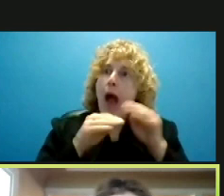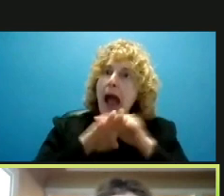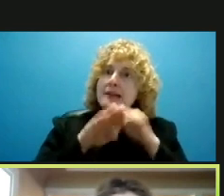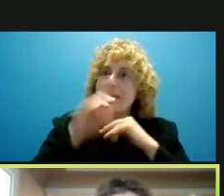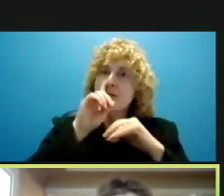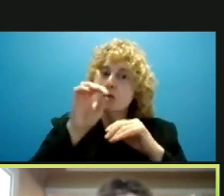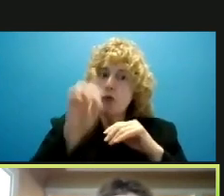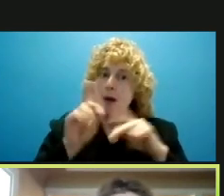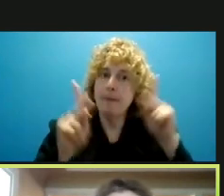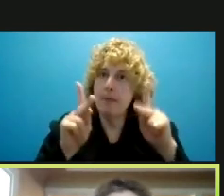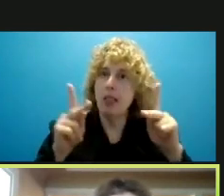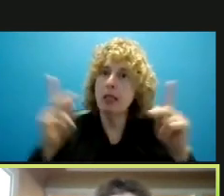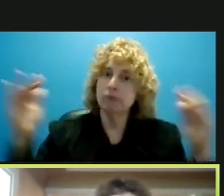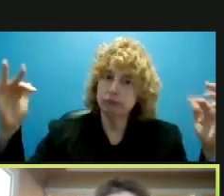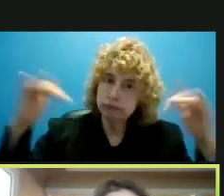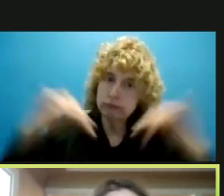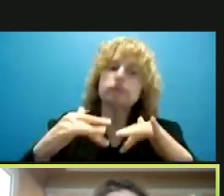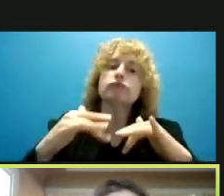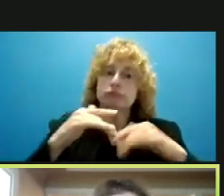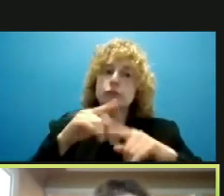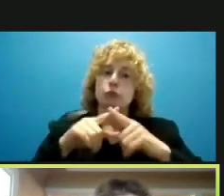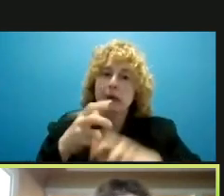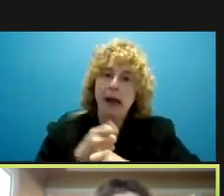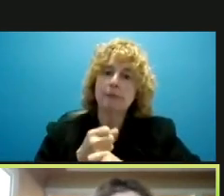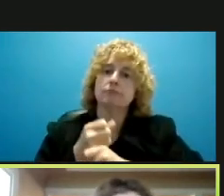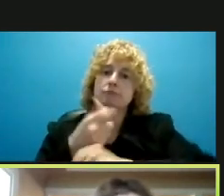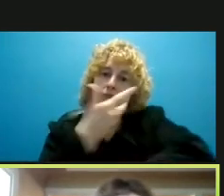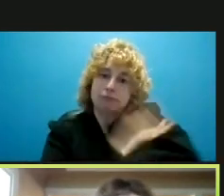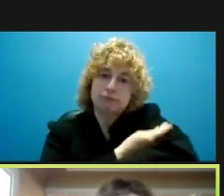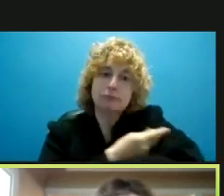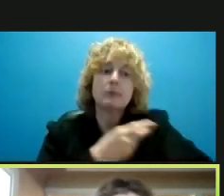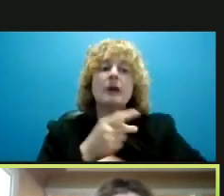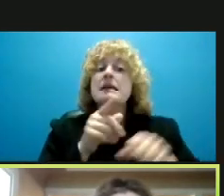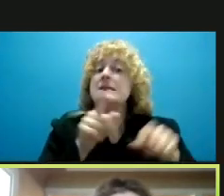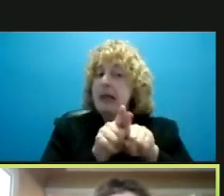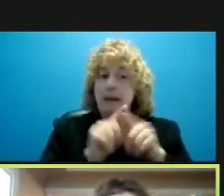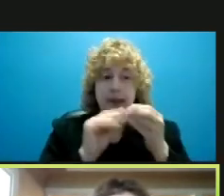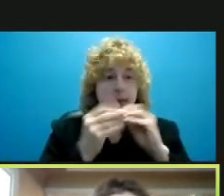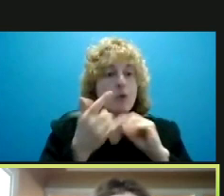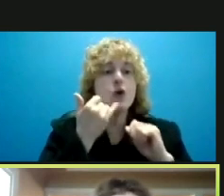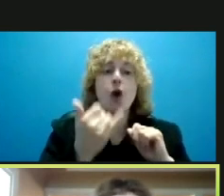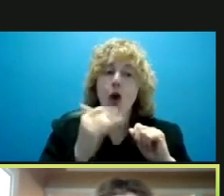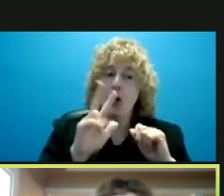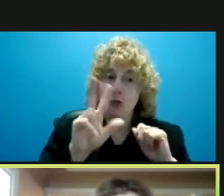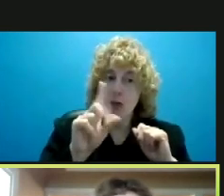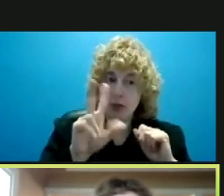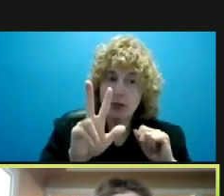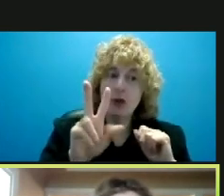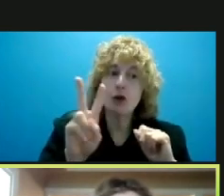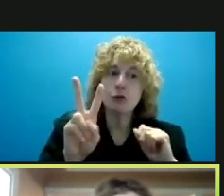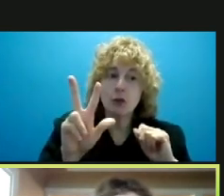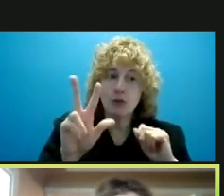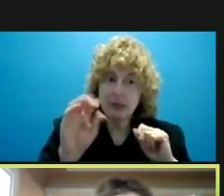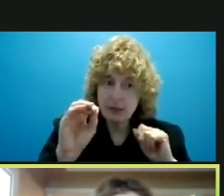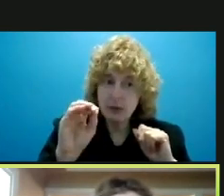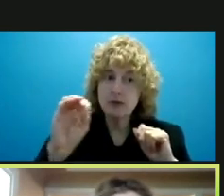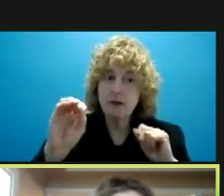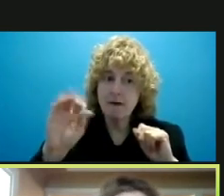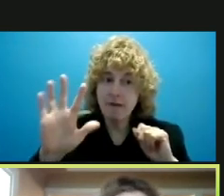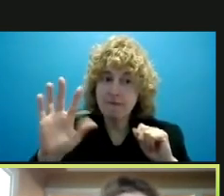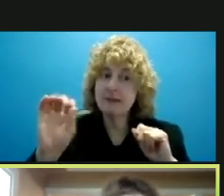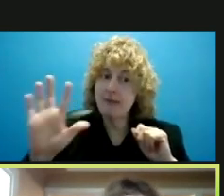So for additional appointments, you're going to call that same number, 313-230-0505, Monday through